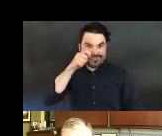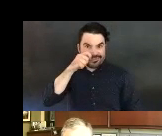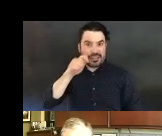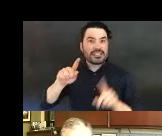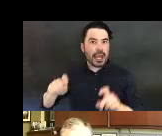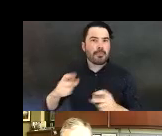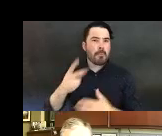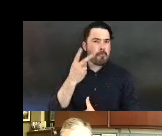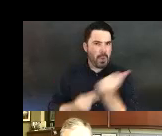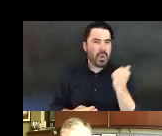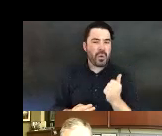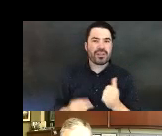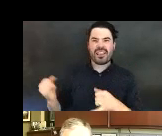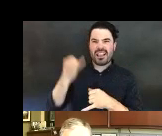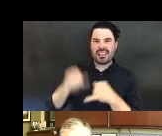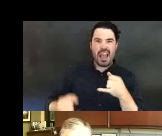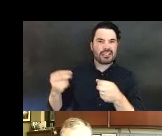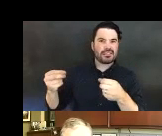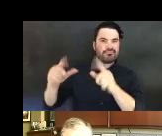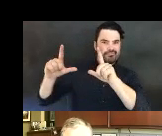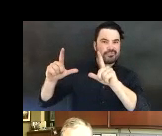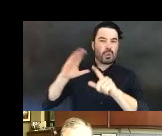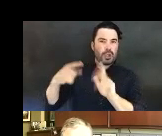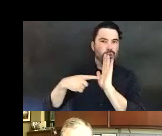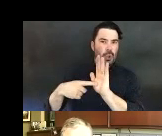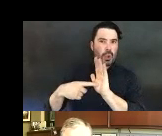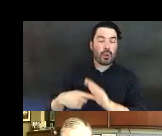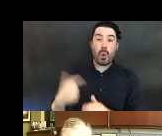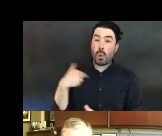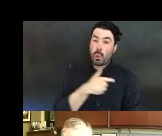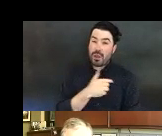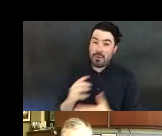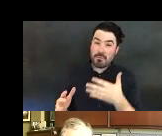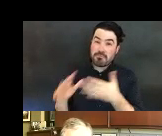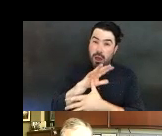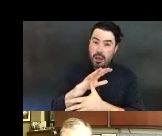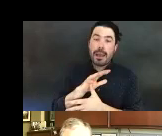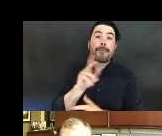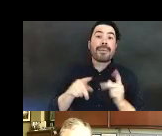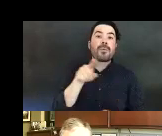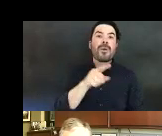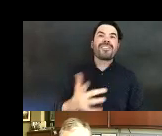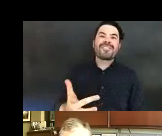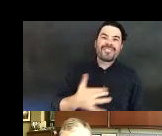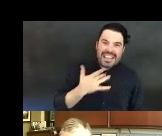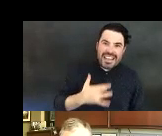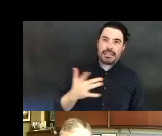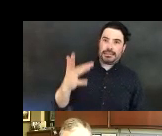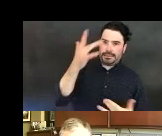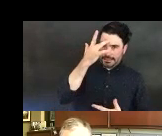show some of that capacity. Our priority is really around testing symptomatic patients and then